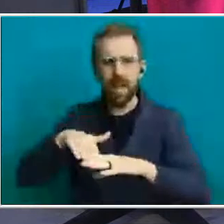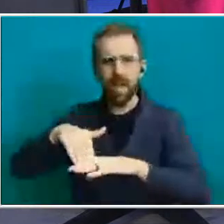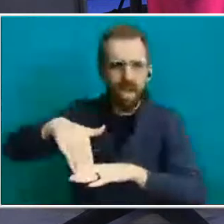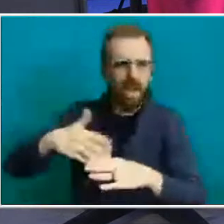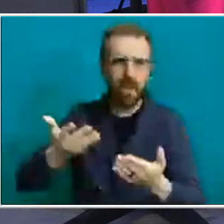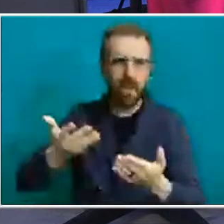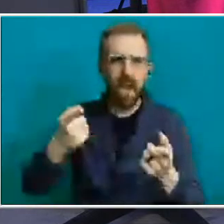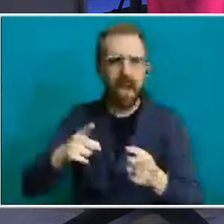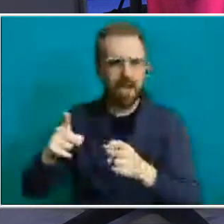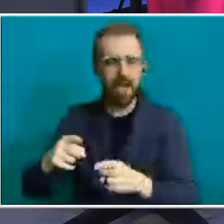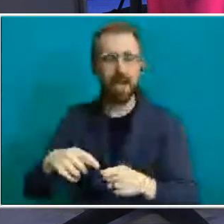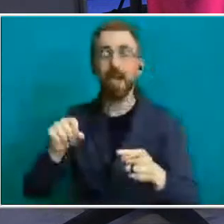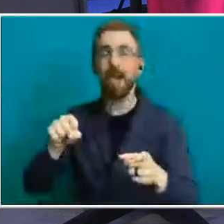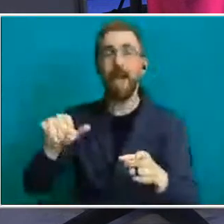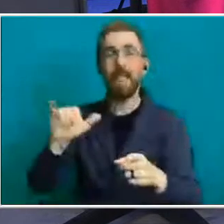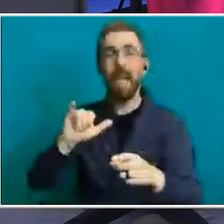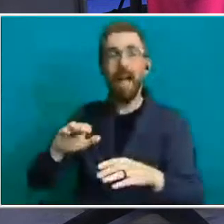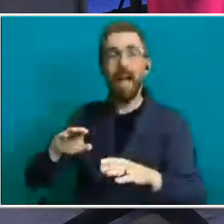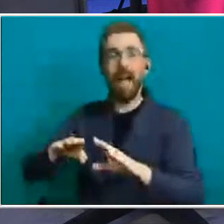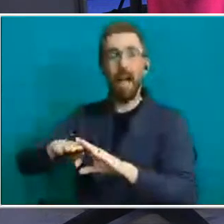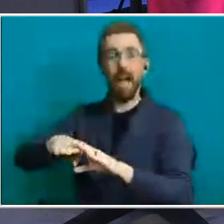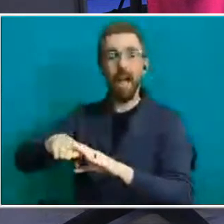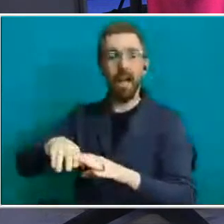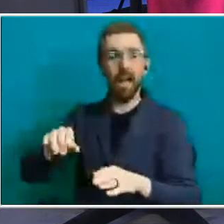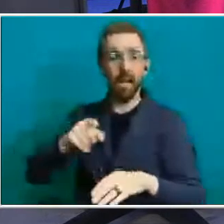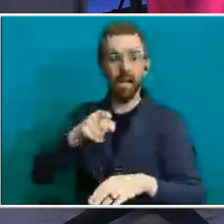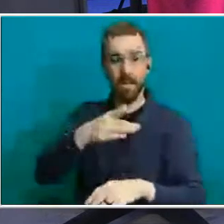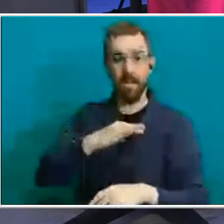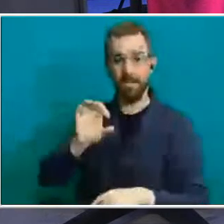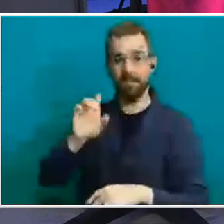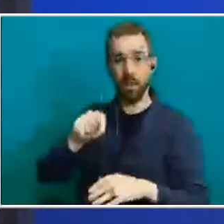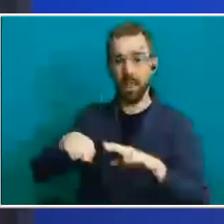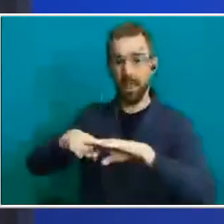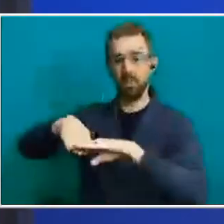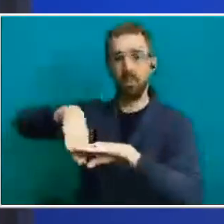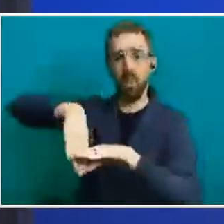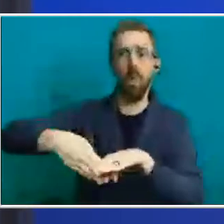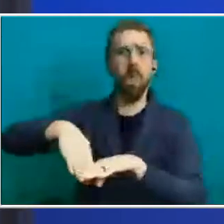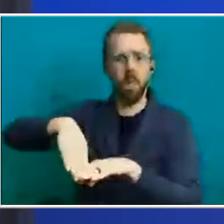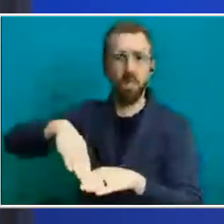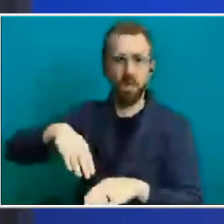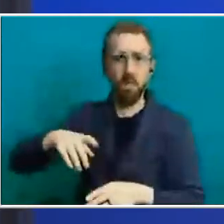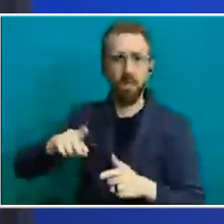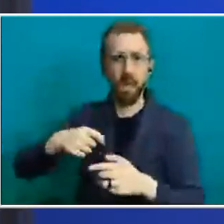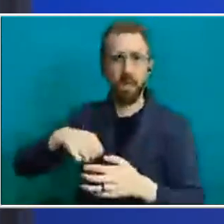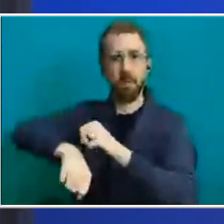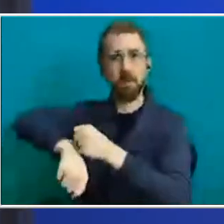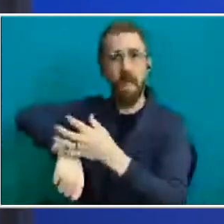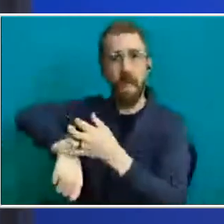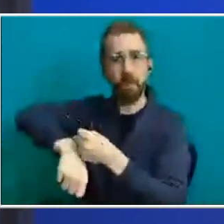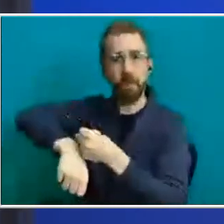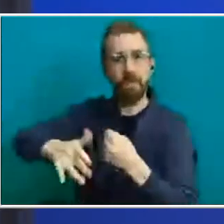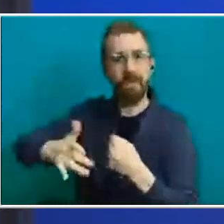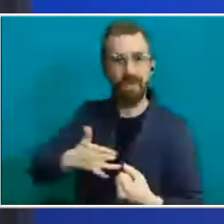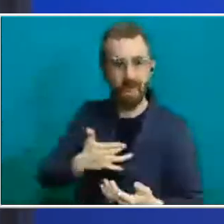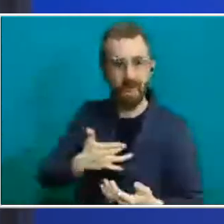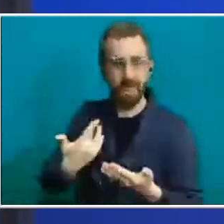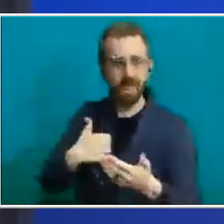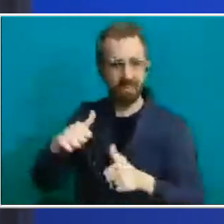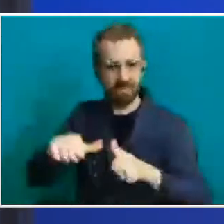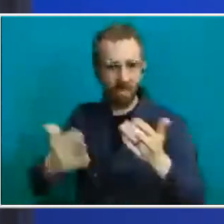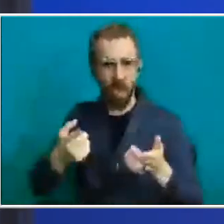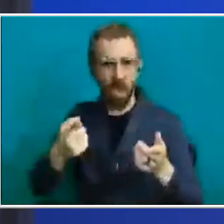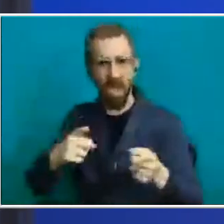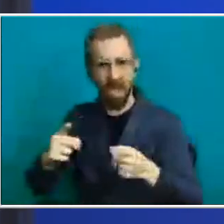like rolled forward, like if this was the top of my foot, it rolled, and then it popped. So I wasn't sure at first what it was because I've had ankle